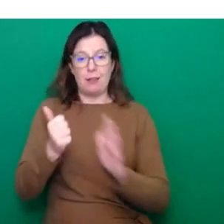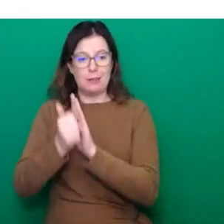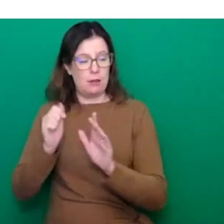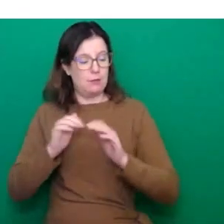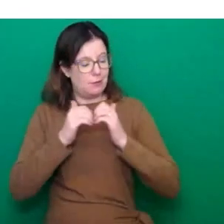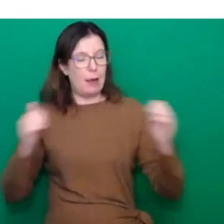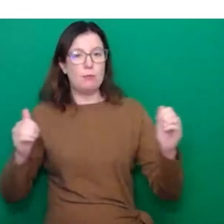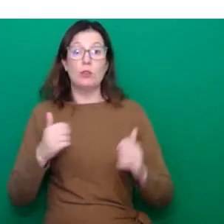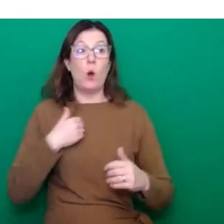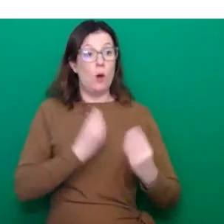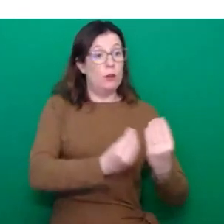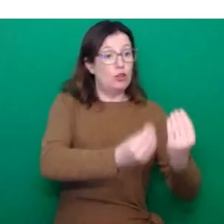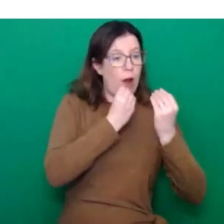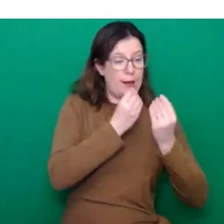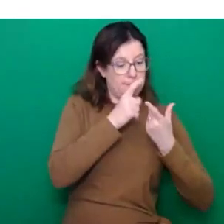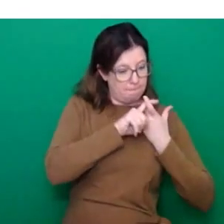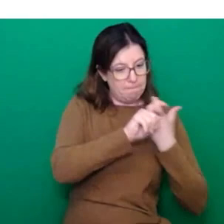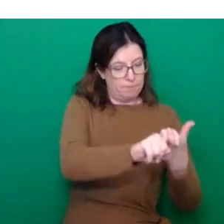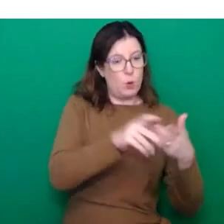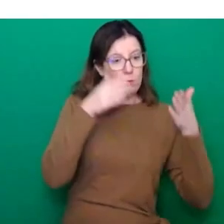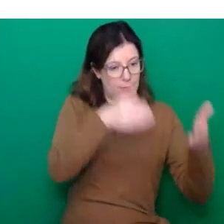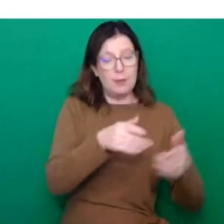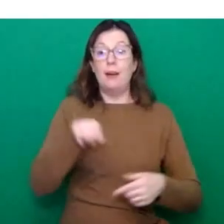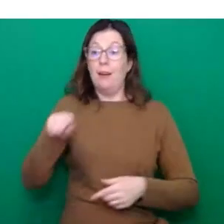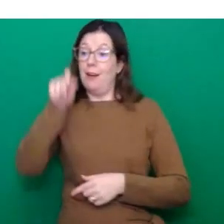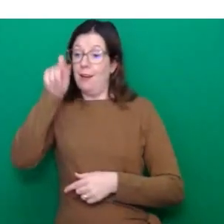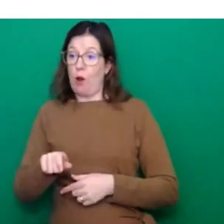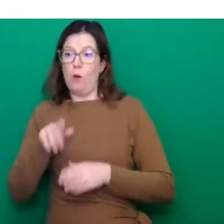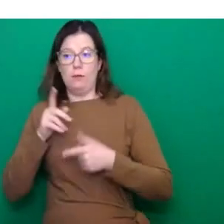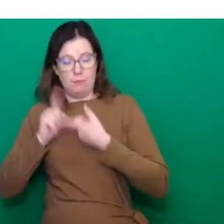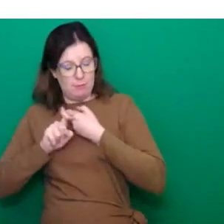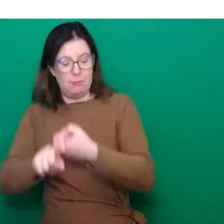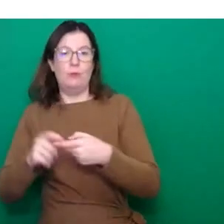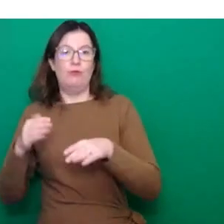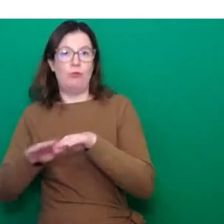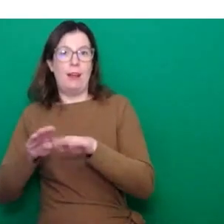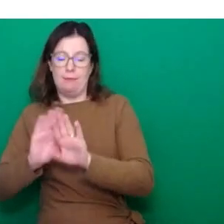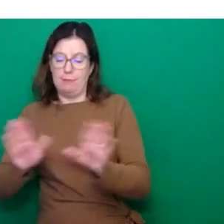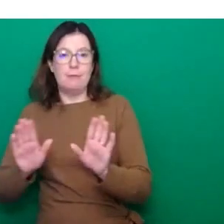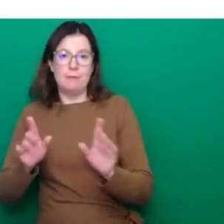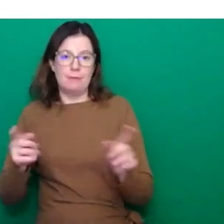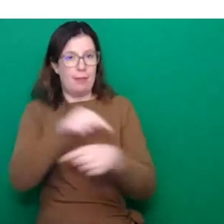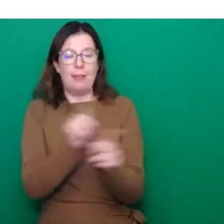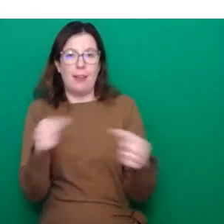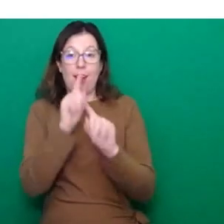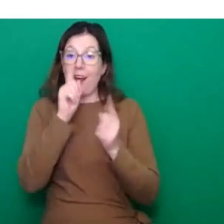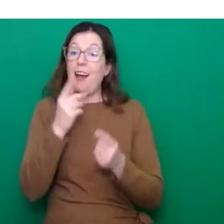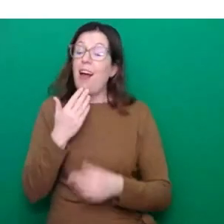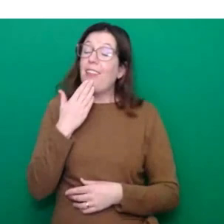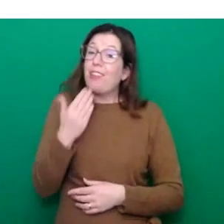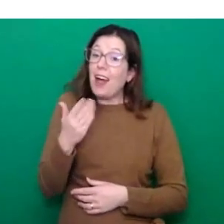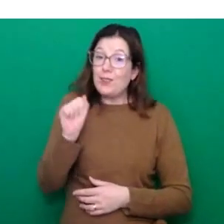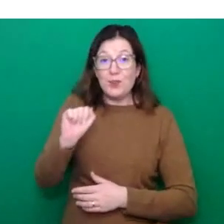train in one role and then work into that role. So, Lauren, thank you very, very much